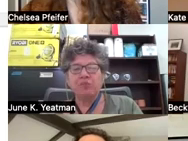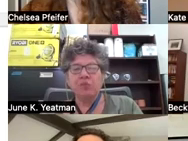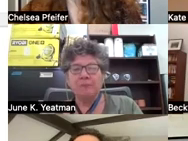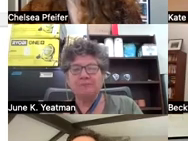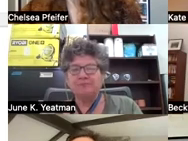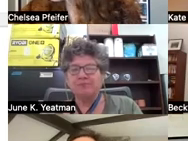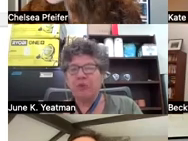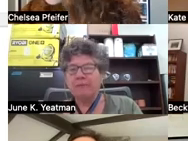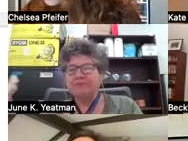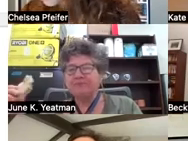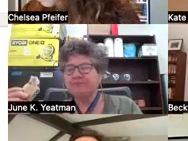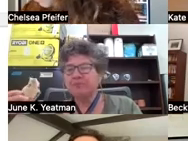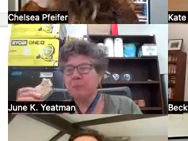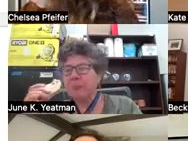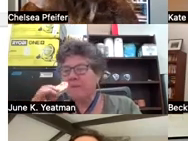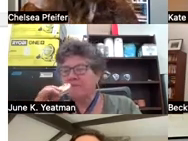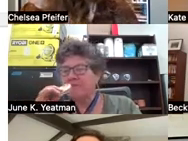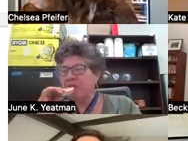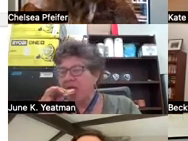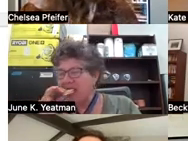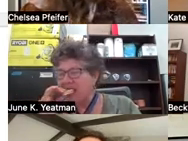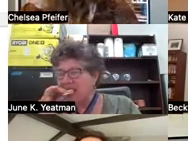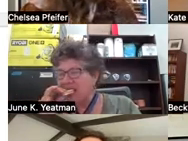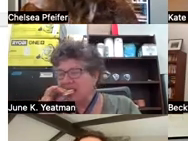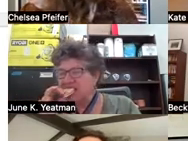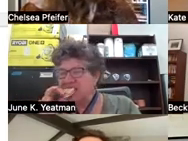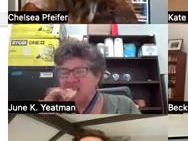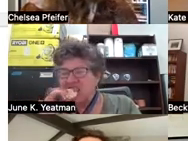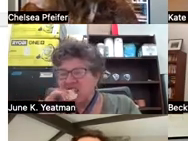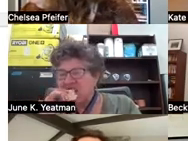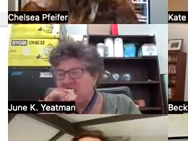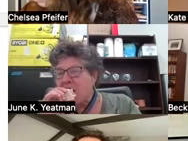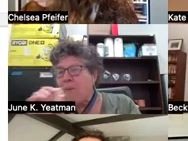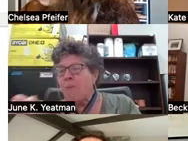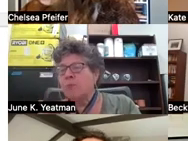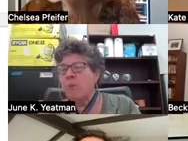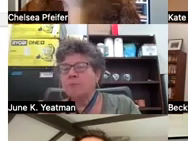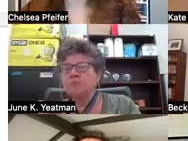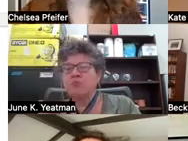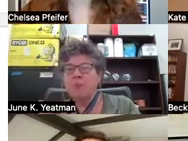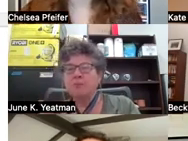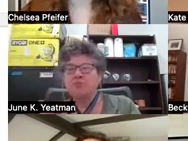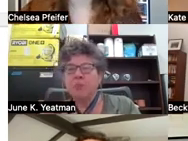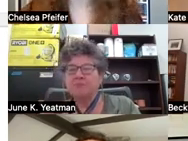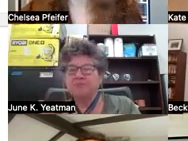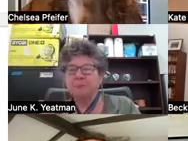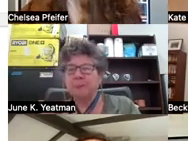January. I'm happy to talk, but I'd also love to give other members an opportunity to represent the group.